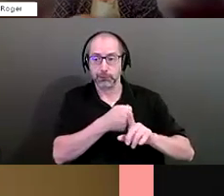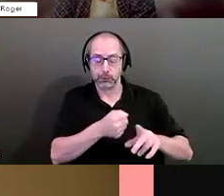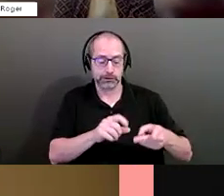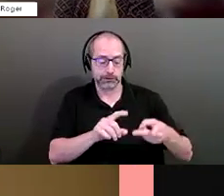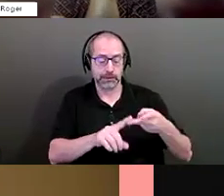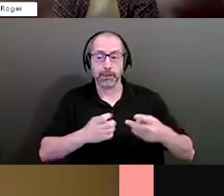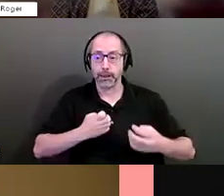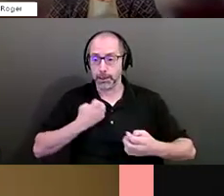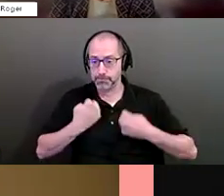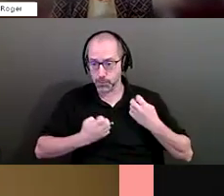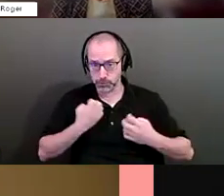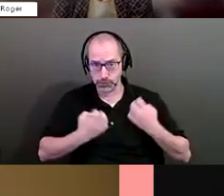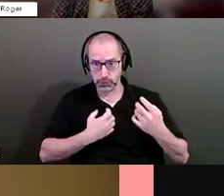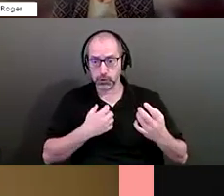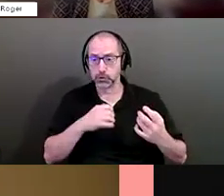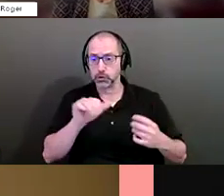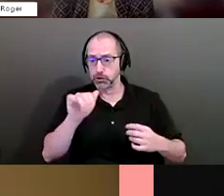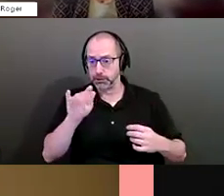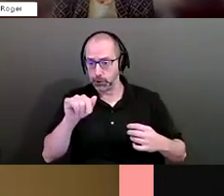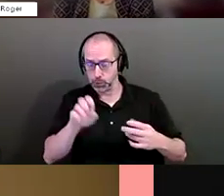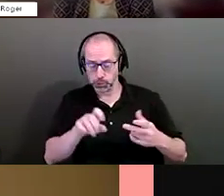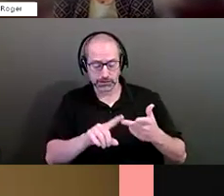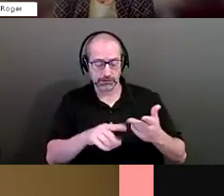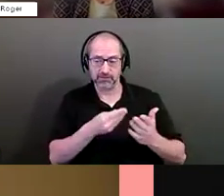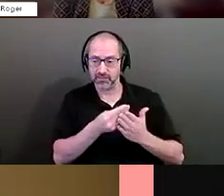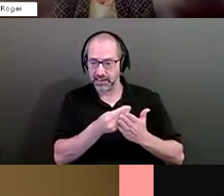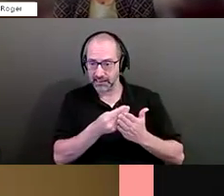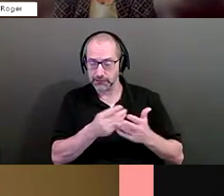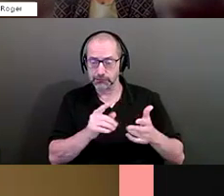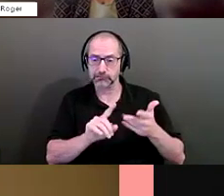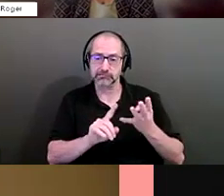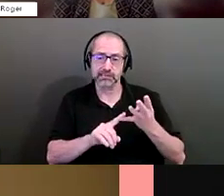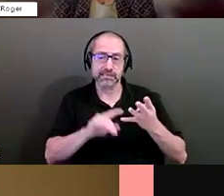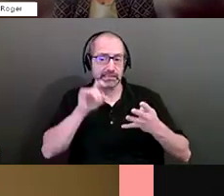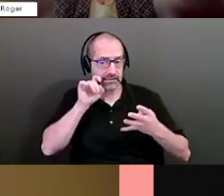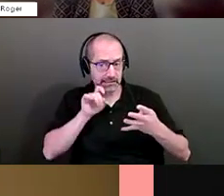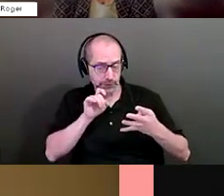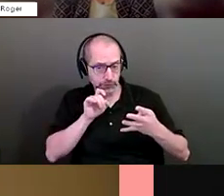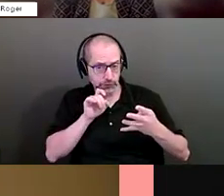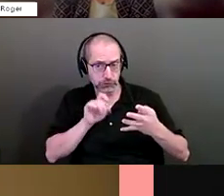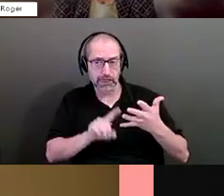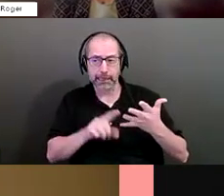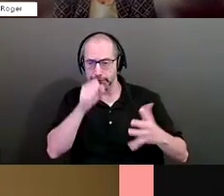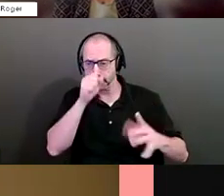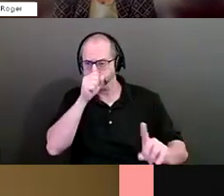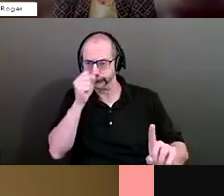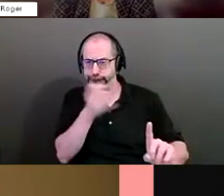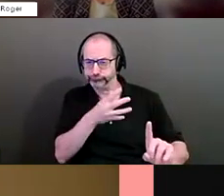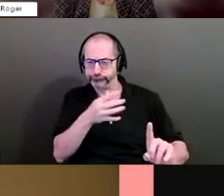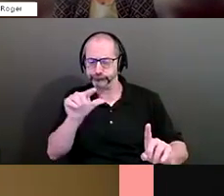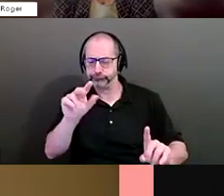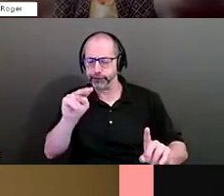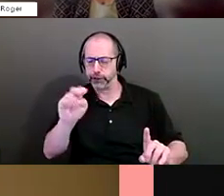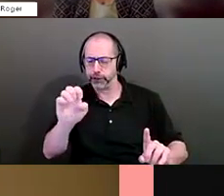abuse and financial abuse, also sexual abuse and neglect. And we do know that